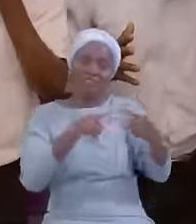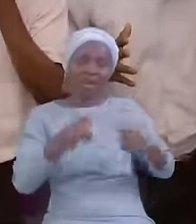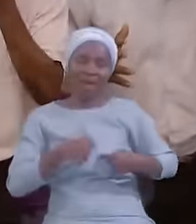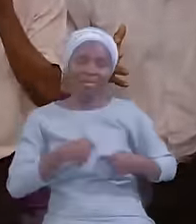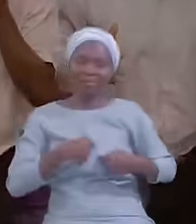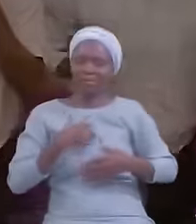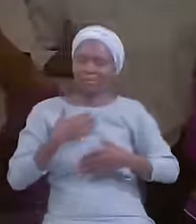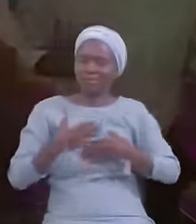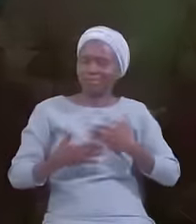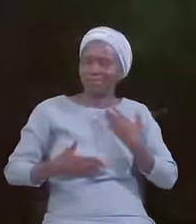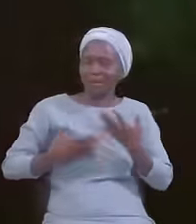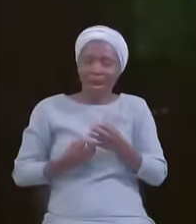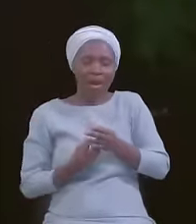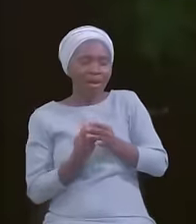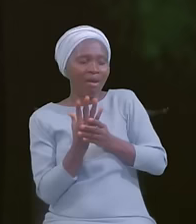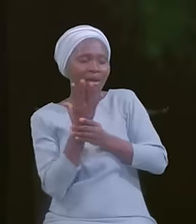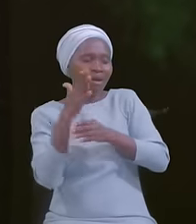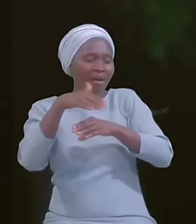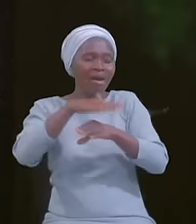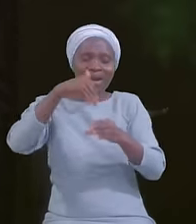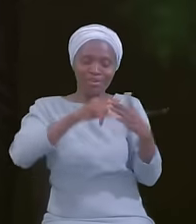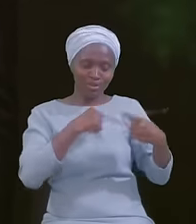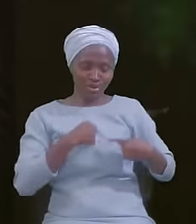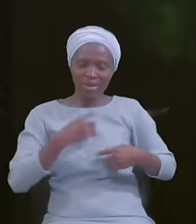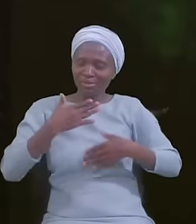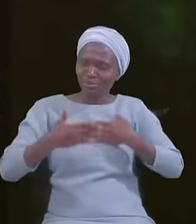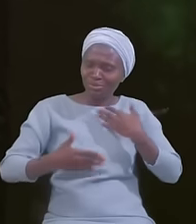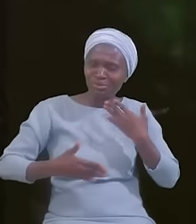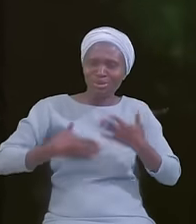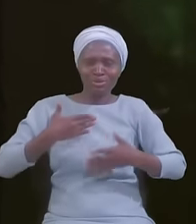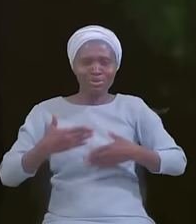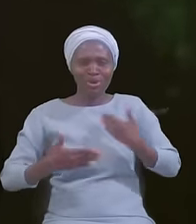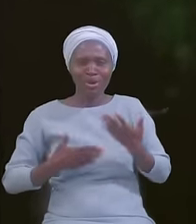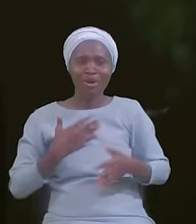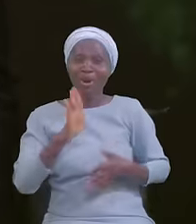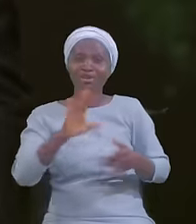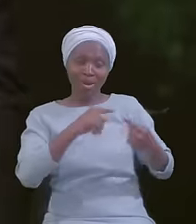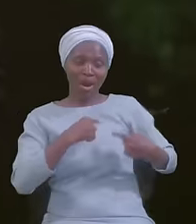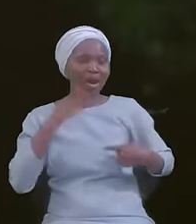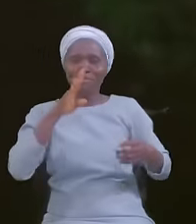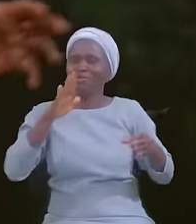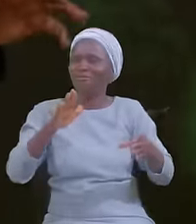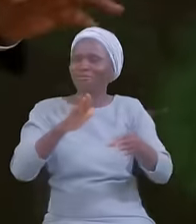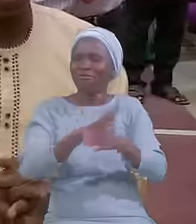Joy, joy, your heart will be full of joy.